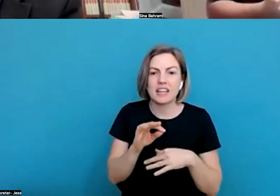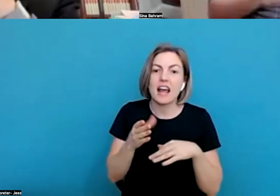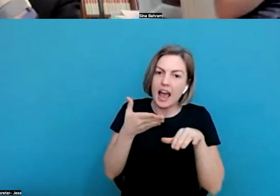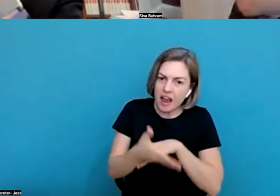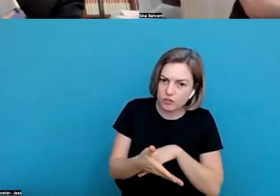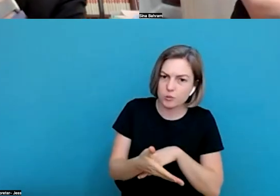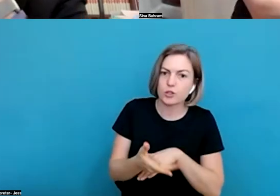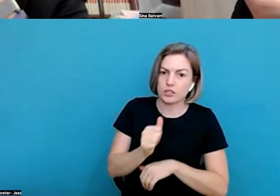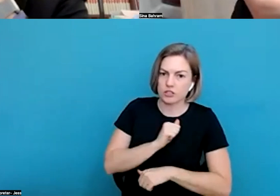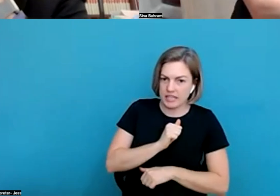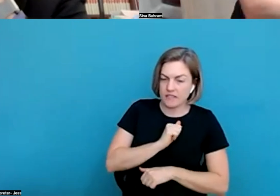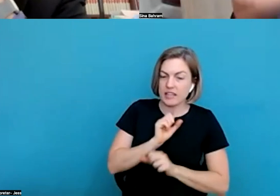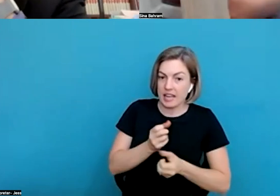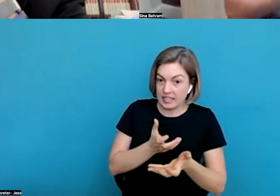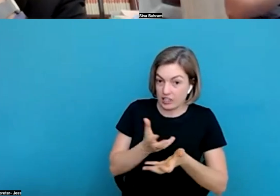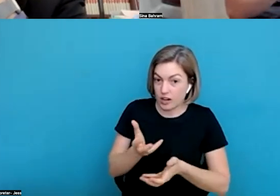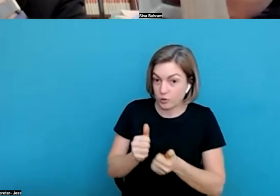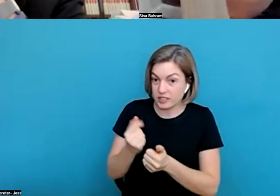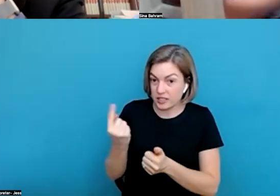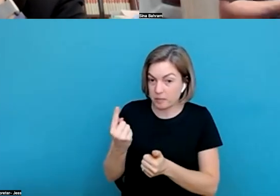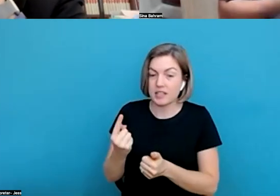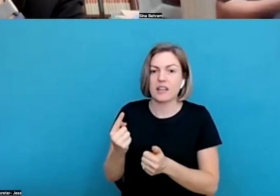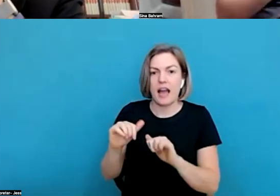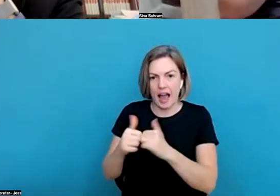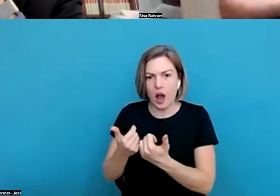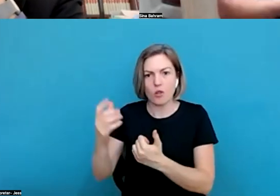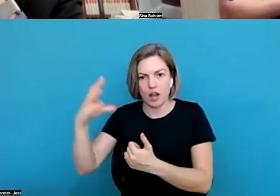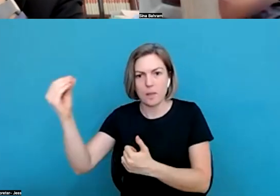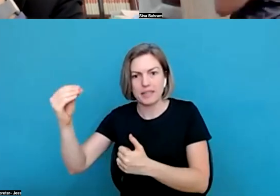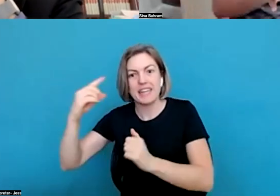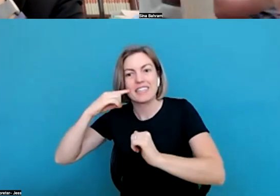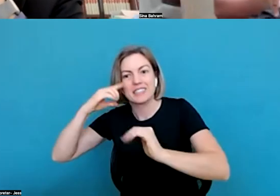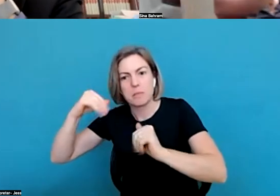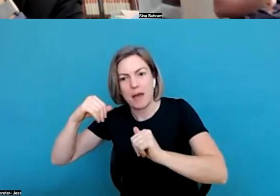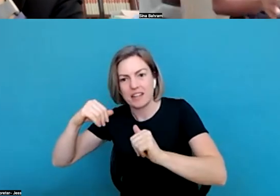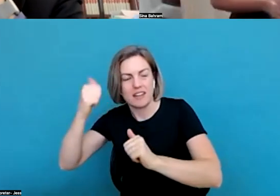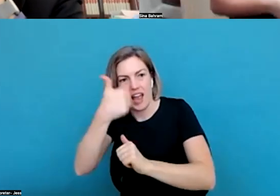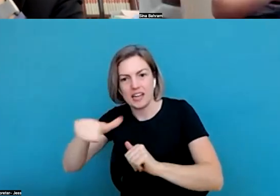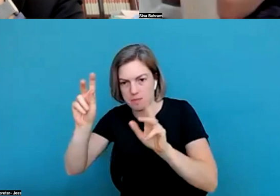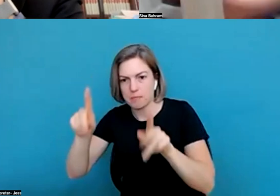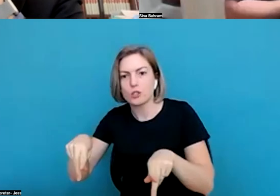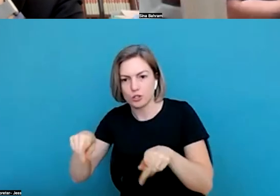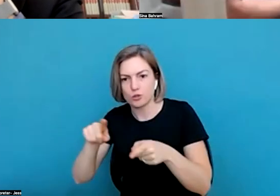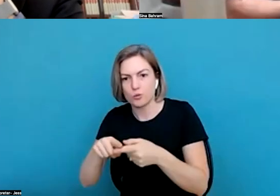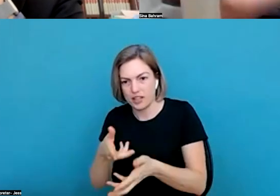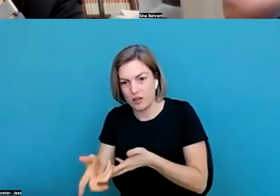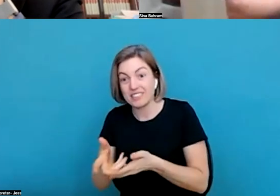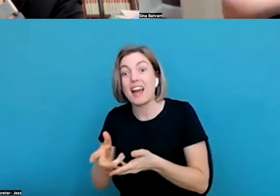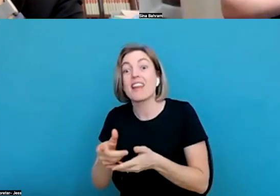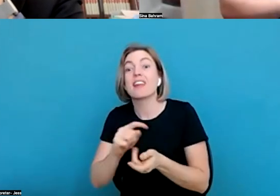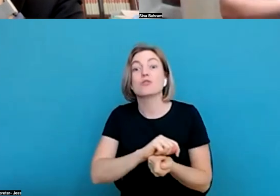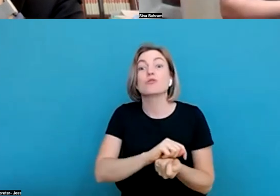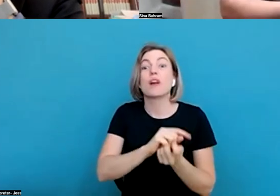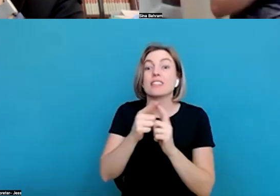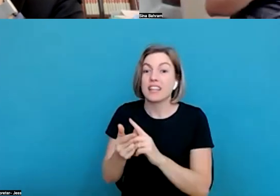we interact with something the way that the manufacturer is expecting anyone to, and then translate that and solve